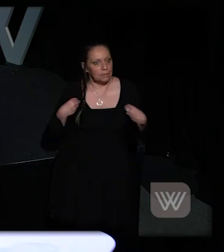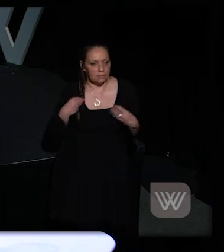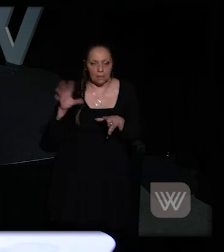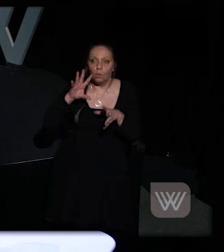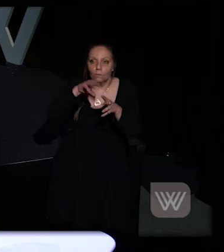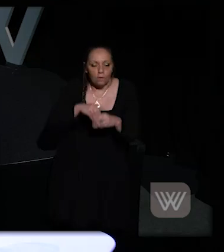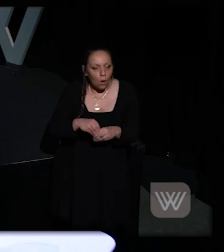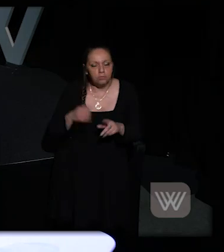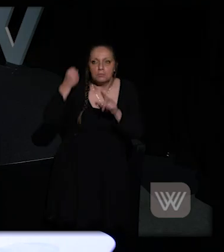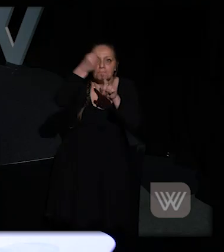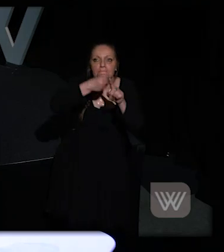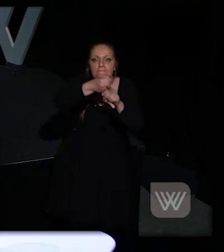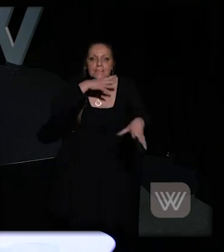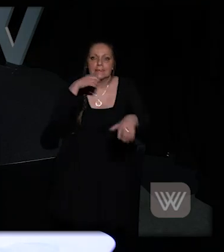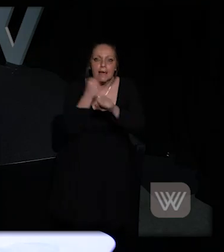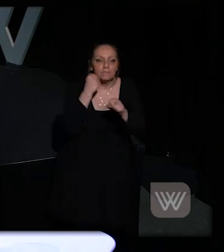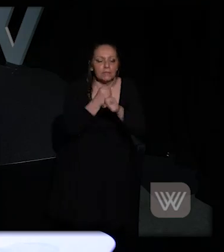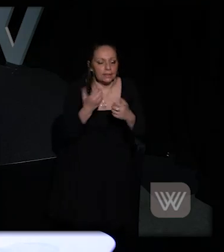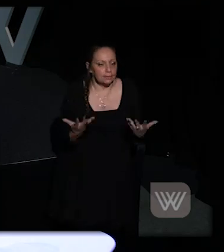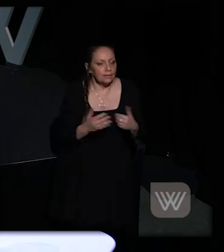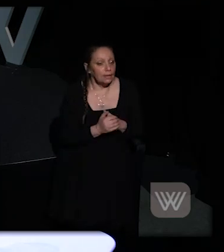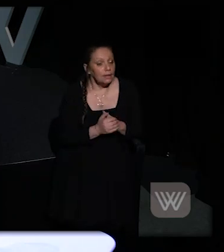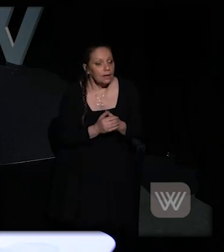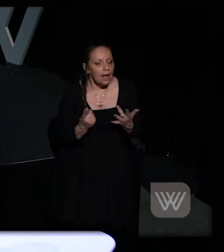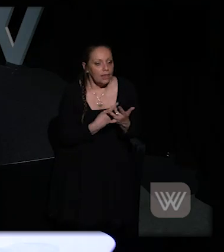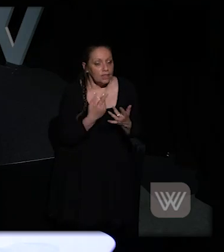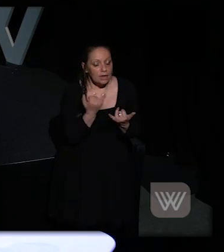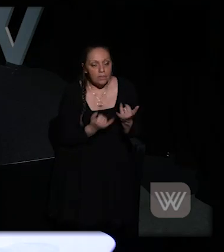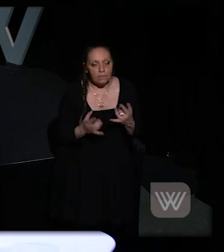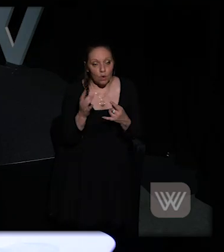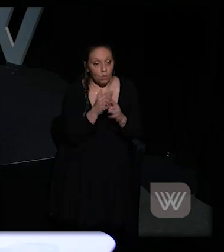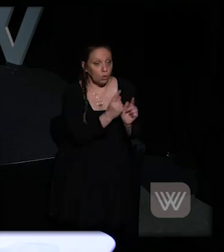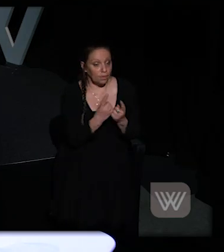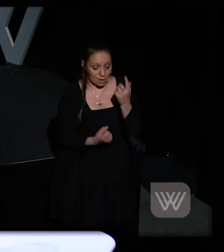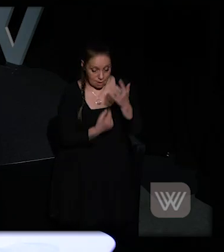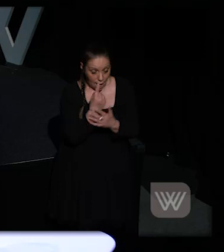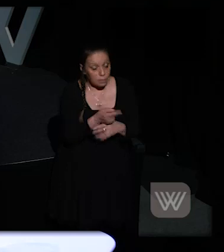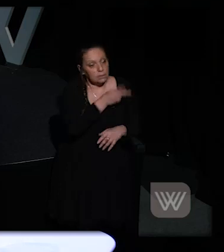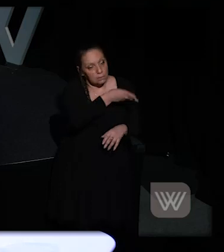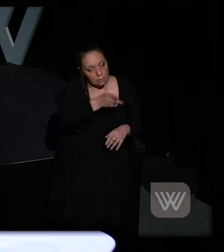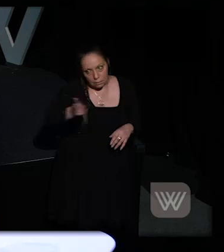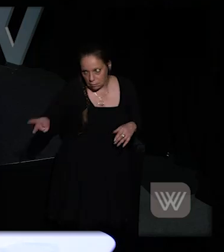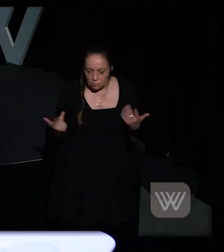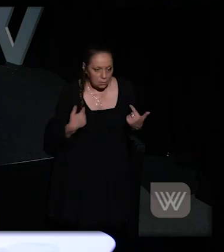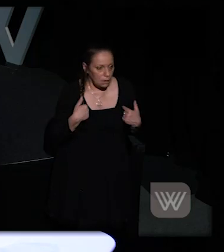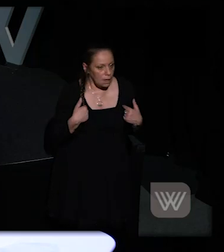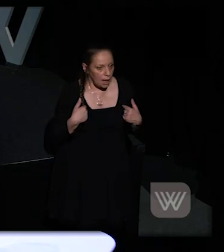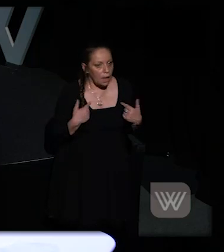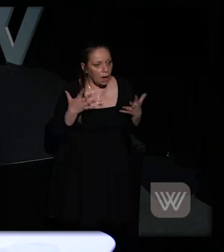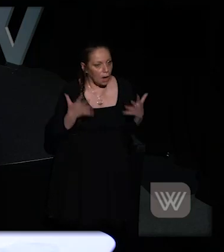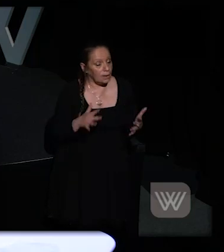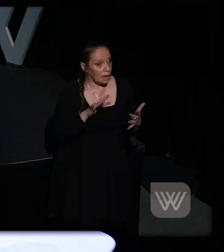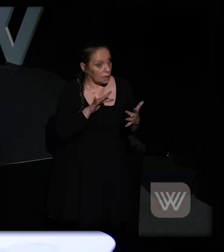with, you know, lobbying the government. And there's another really important thing that comes up over and over again, and I'm increasingly getting